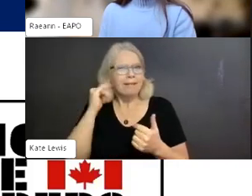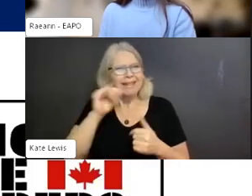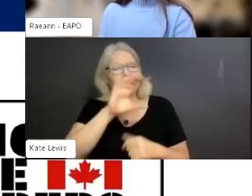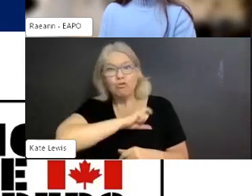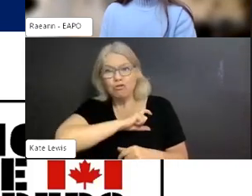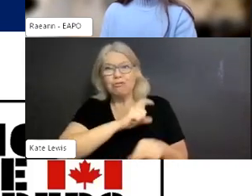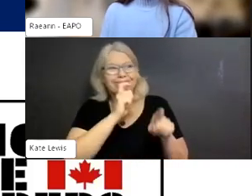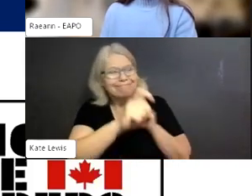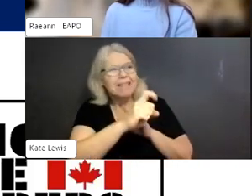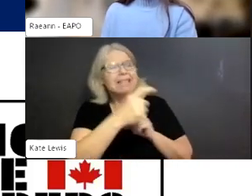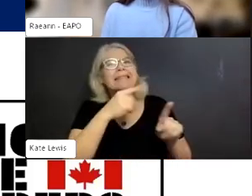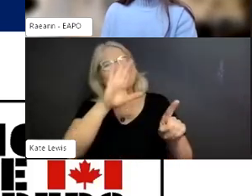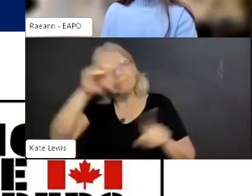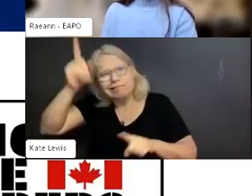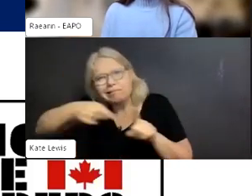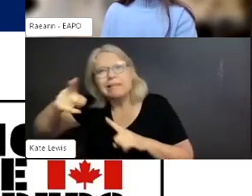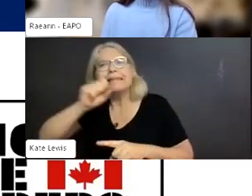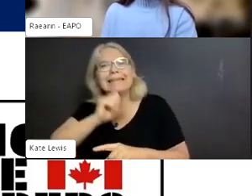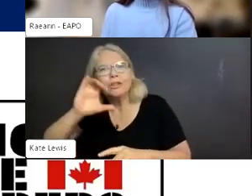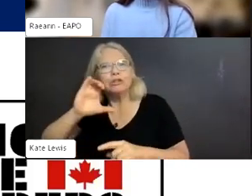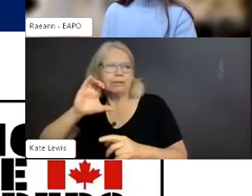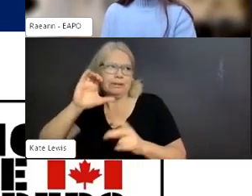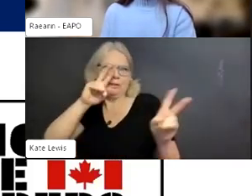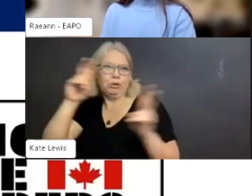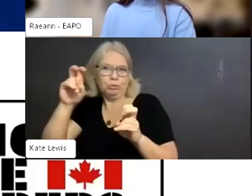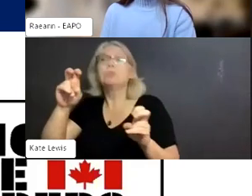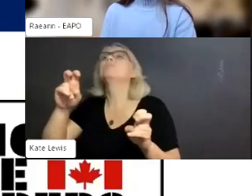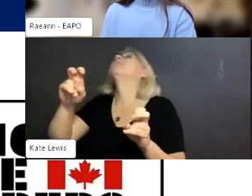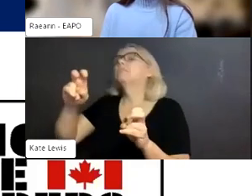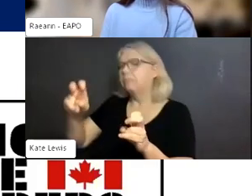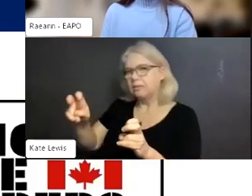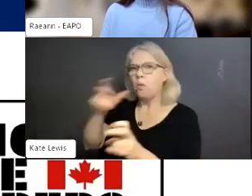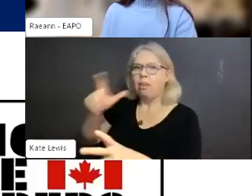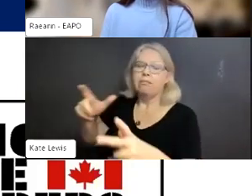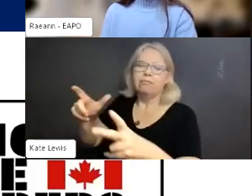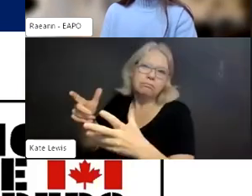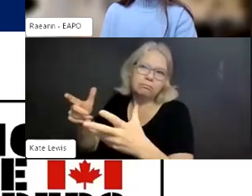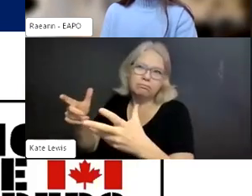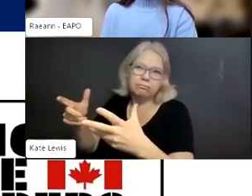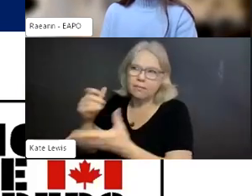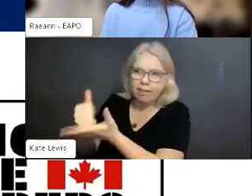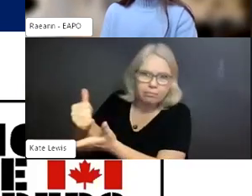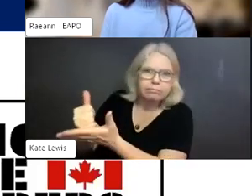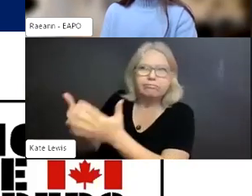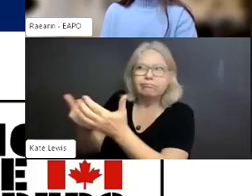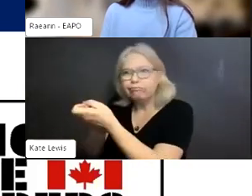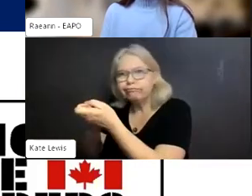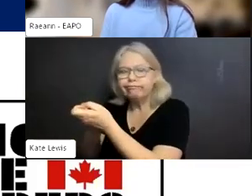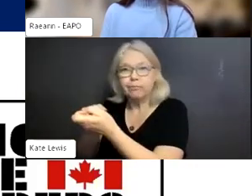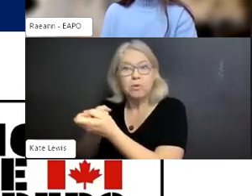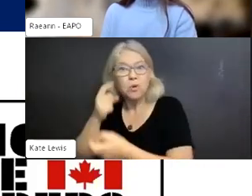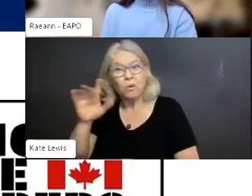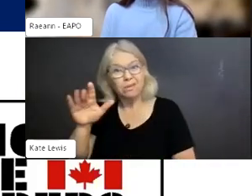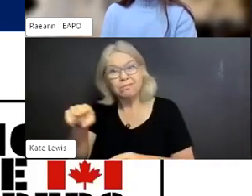we'd encourage you to reach out and collaborate as agencies, to collaborate to find out who those policing